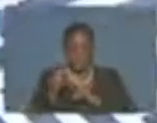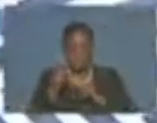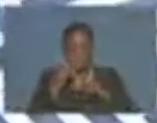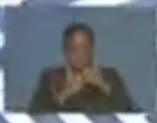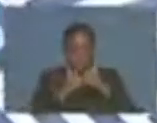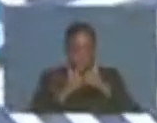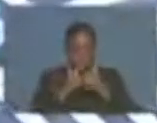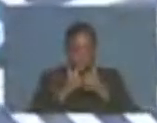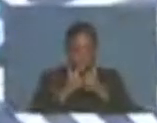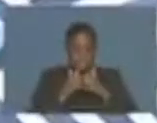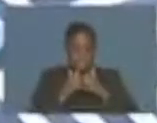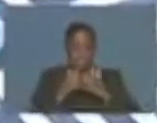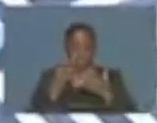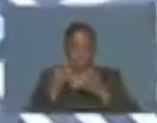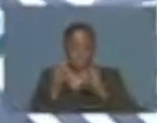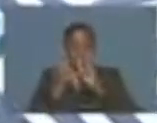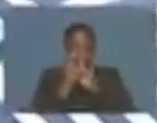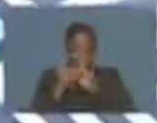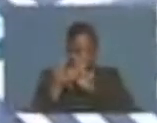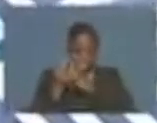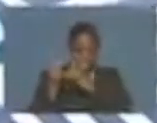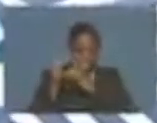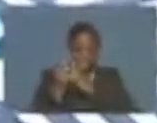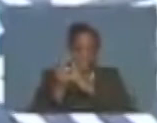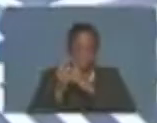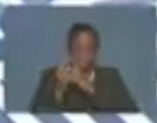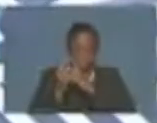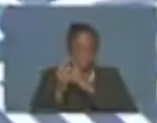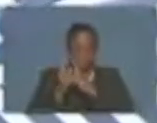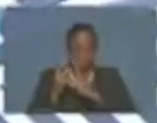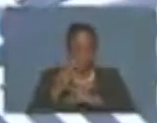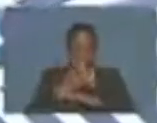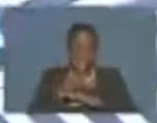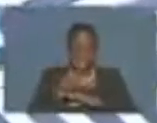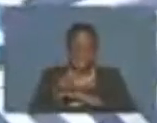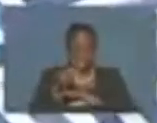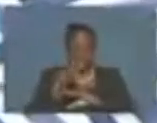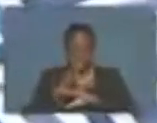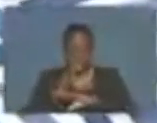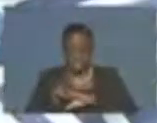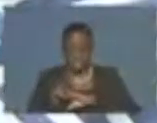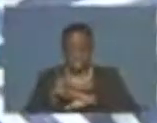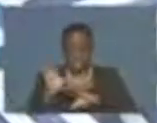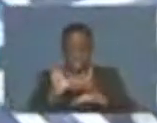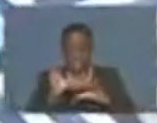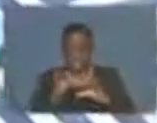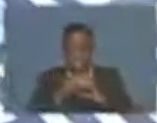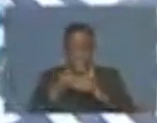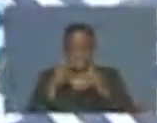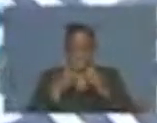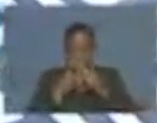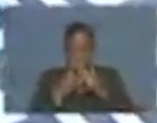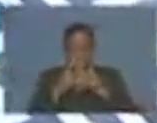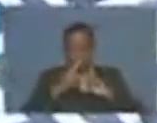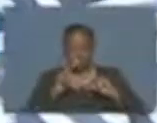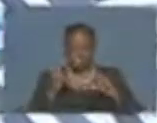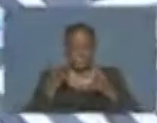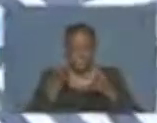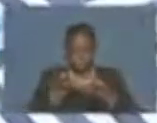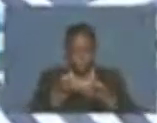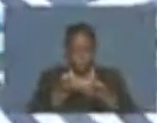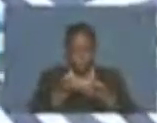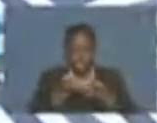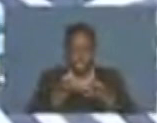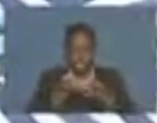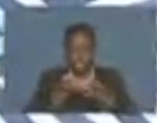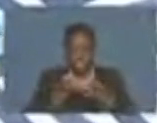this is the first consultation for the Bahamas. Antigua and Barbuda and Barbados have already done this, and they're working on their second. But they want to